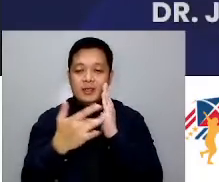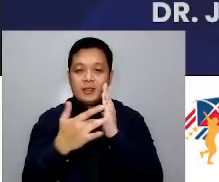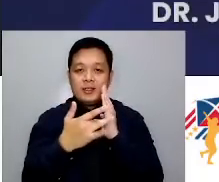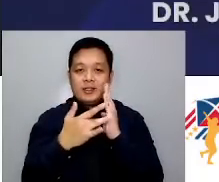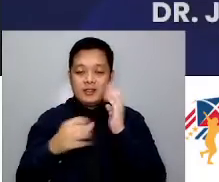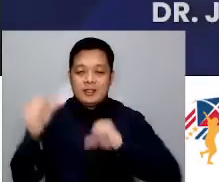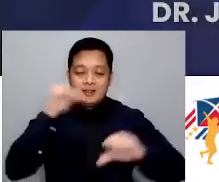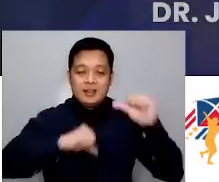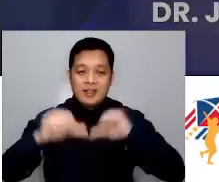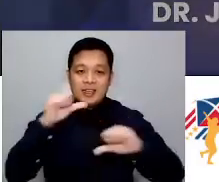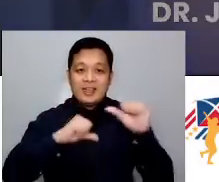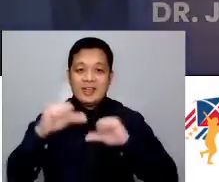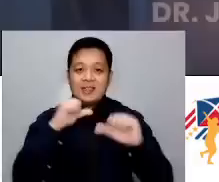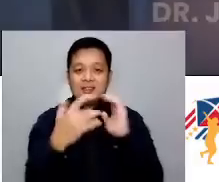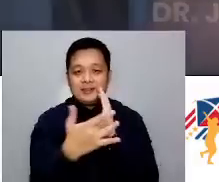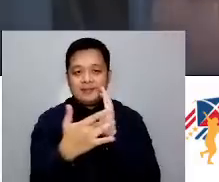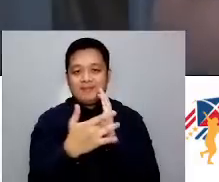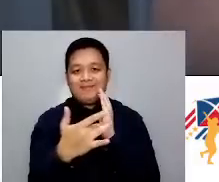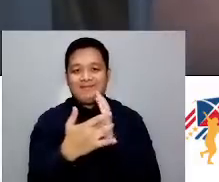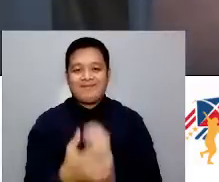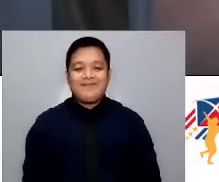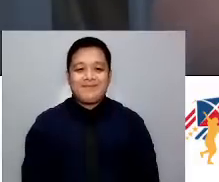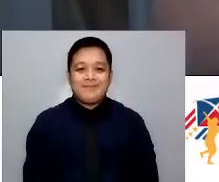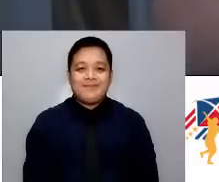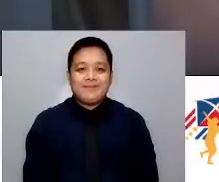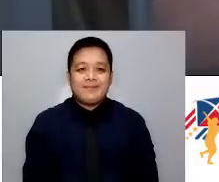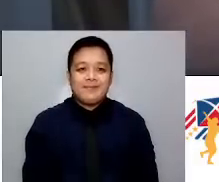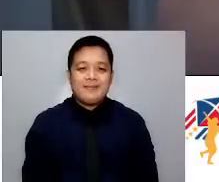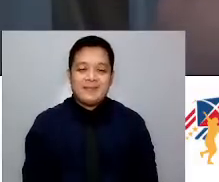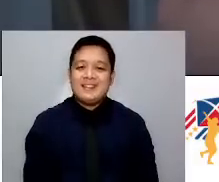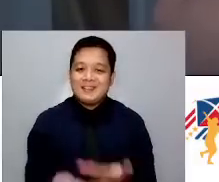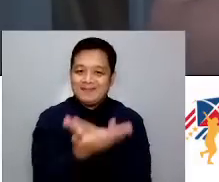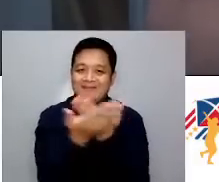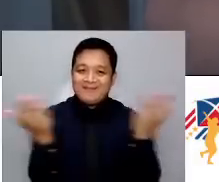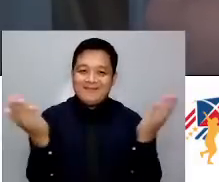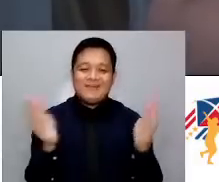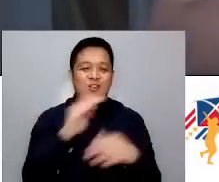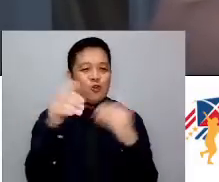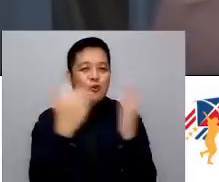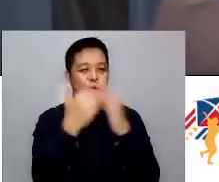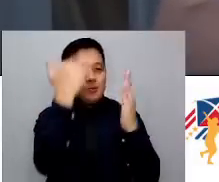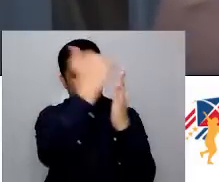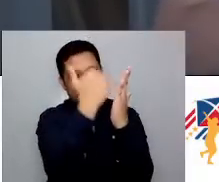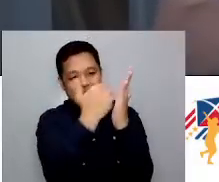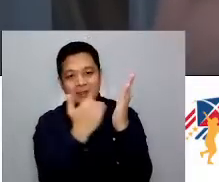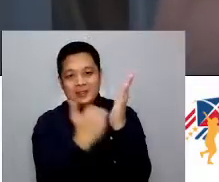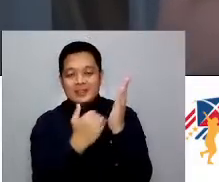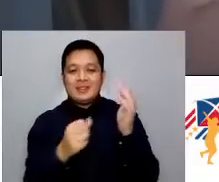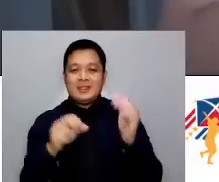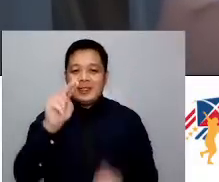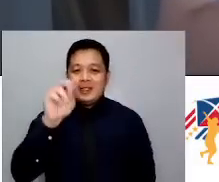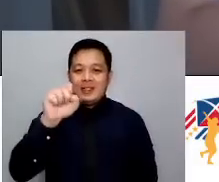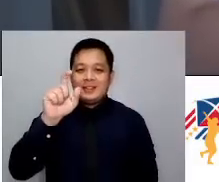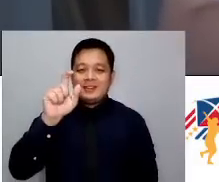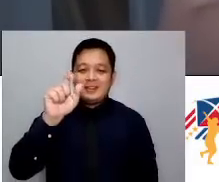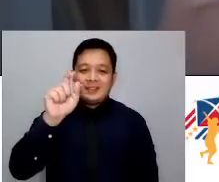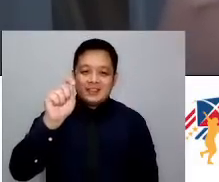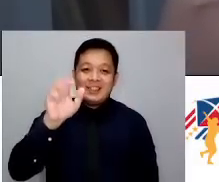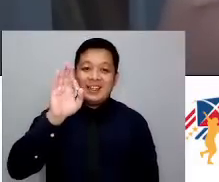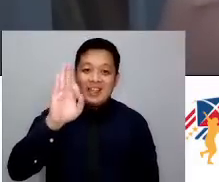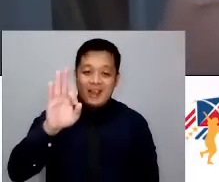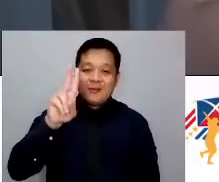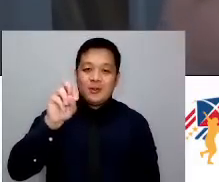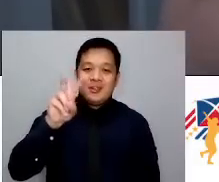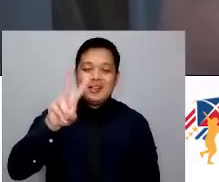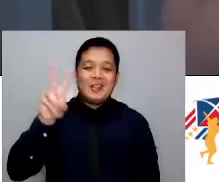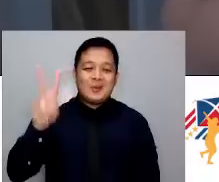Technology. There you go, our 2022 National Science and Technology Fair esteemed roster of